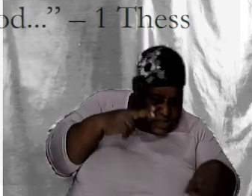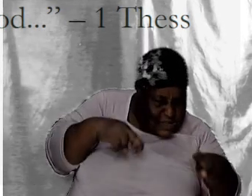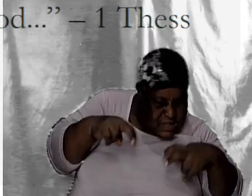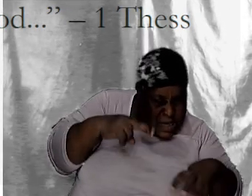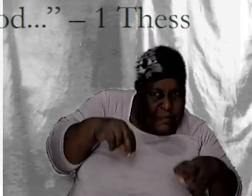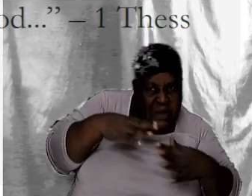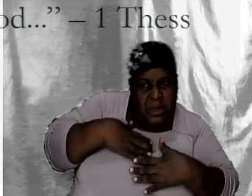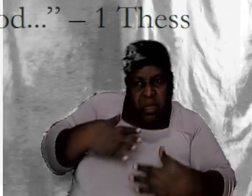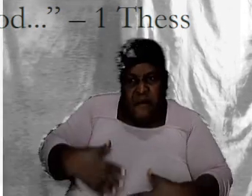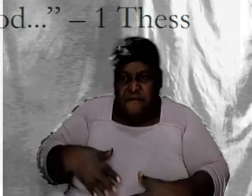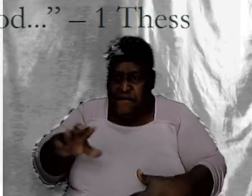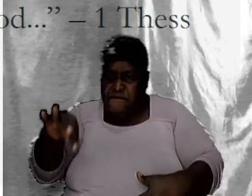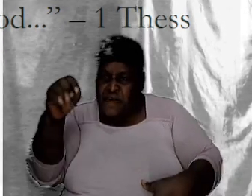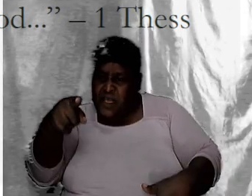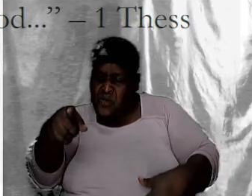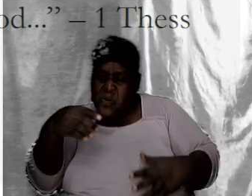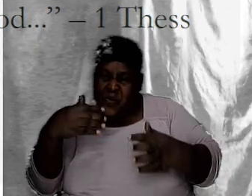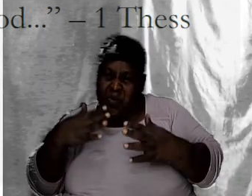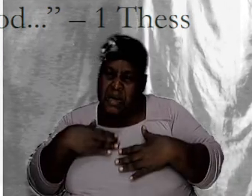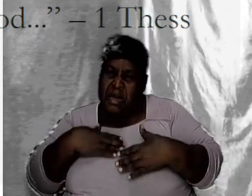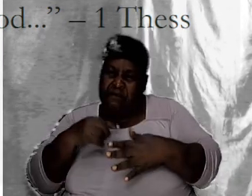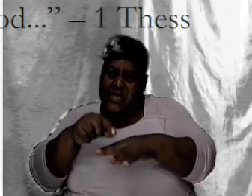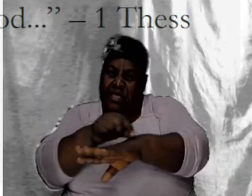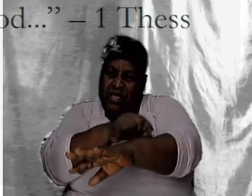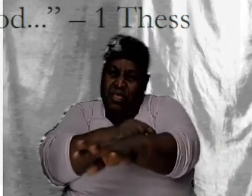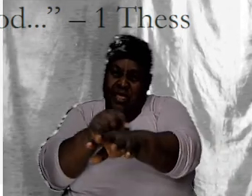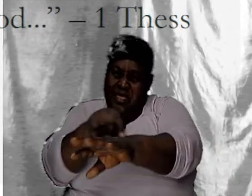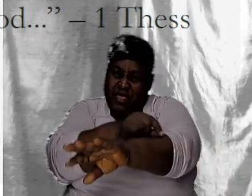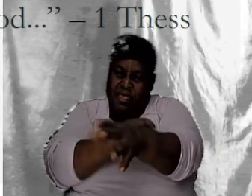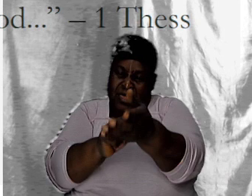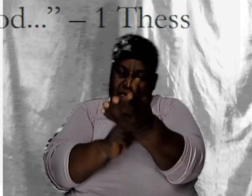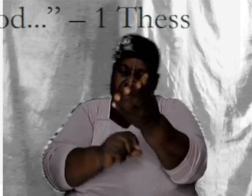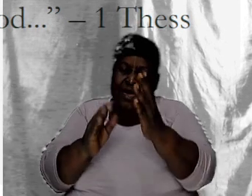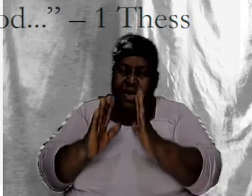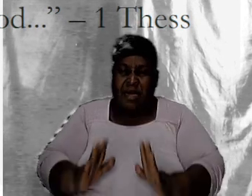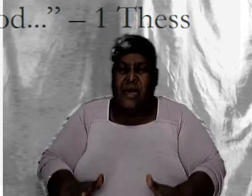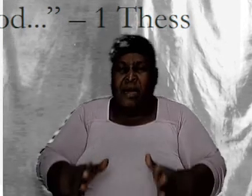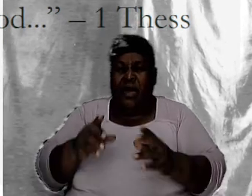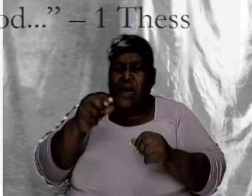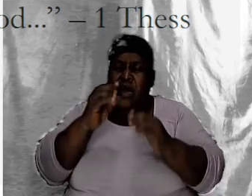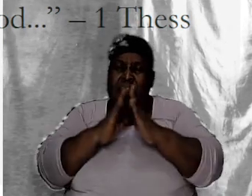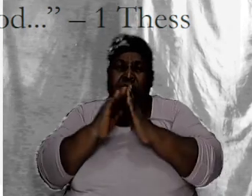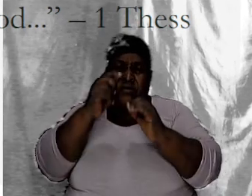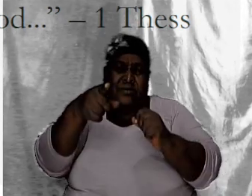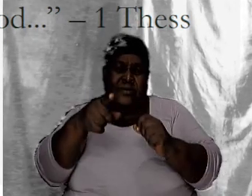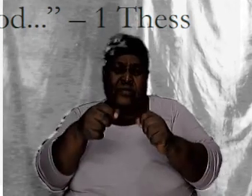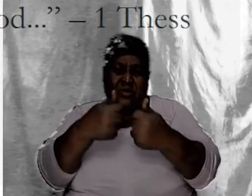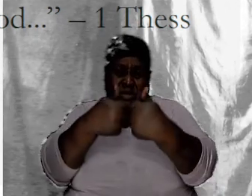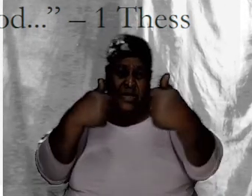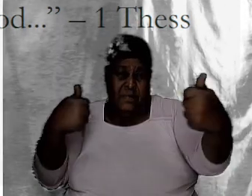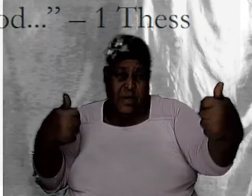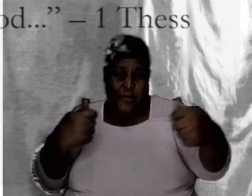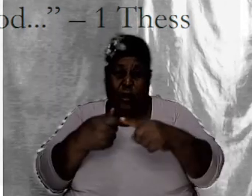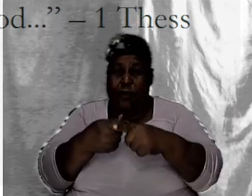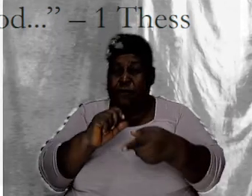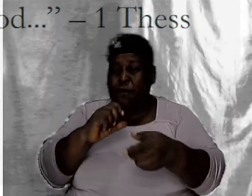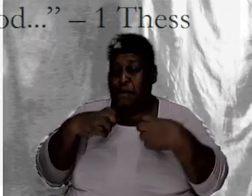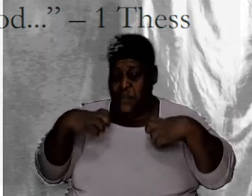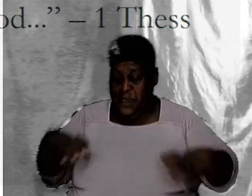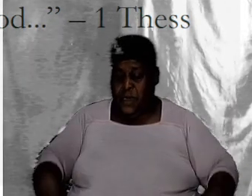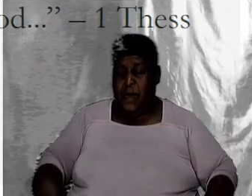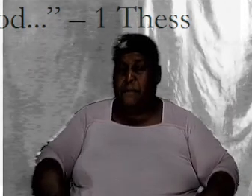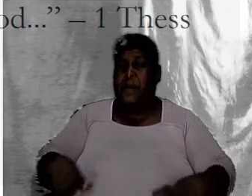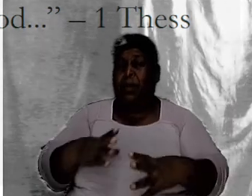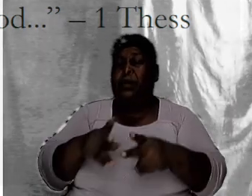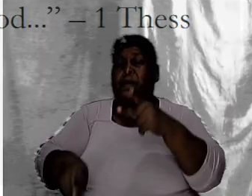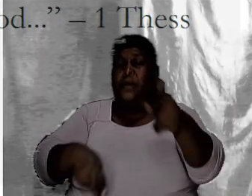have leprosy, amen, they would ask you to be separated from the camp or separated from the people. As a matter of fact, if it